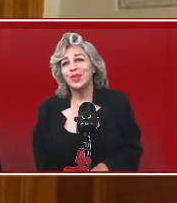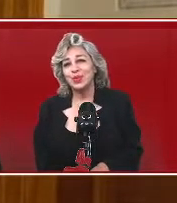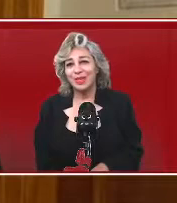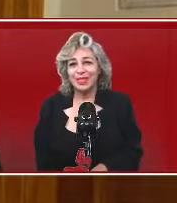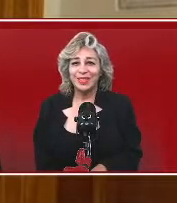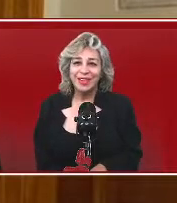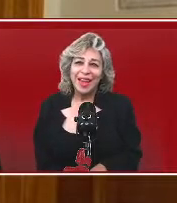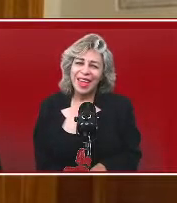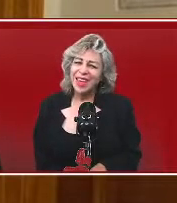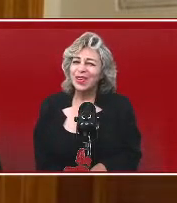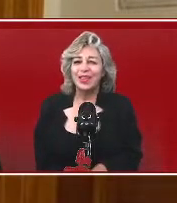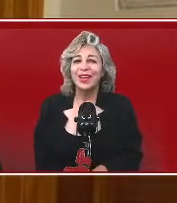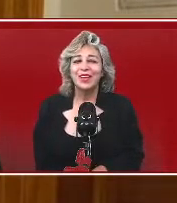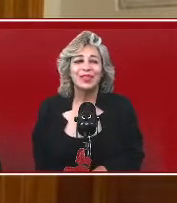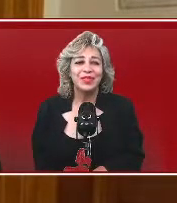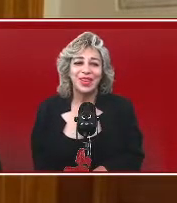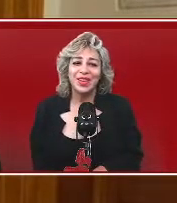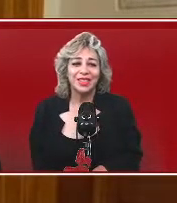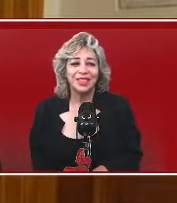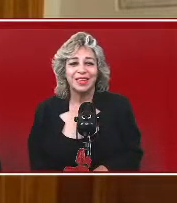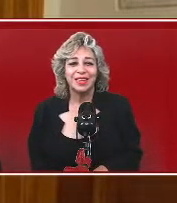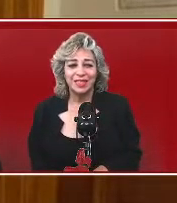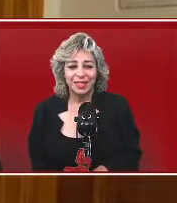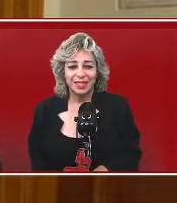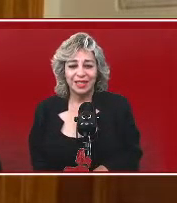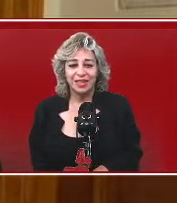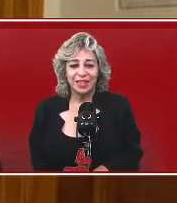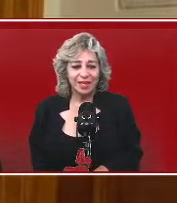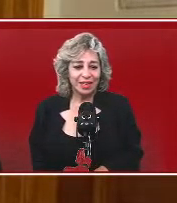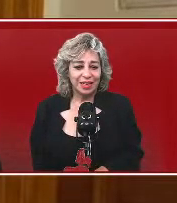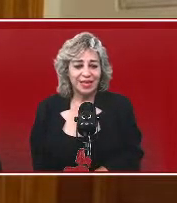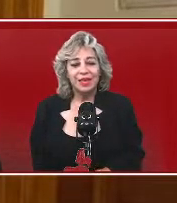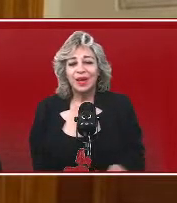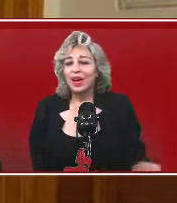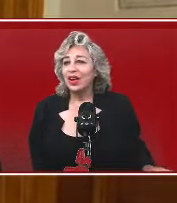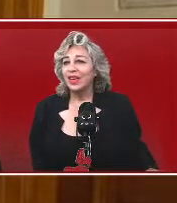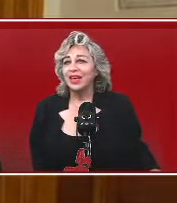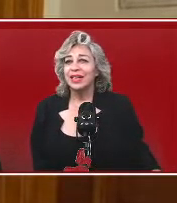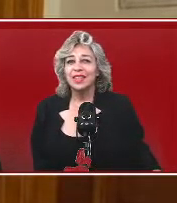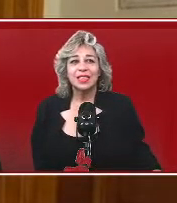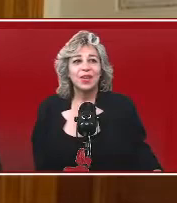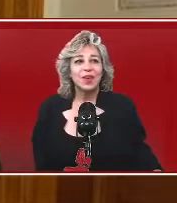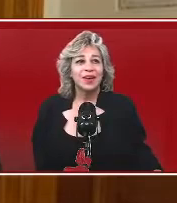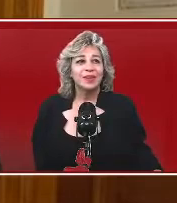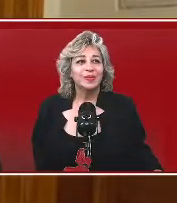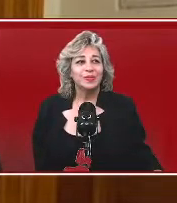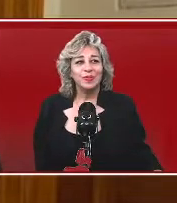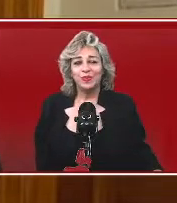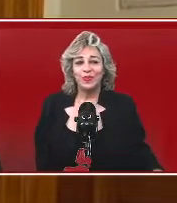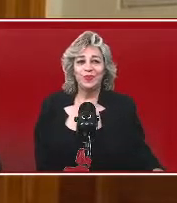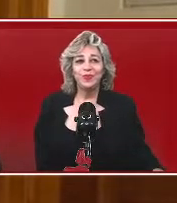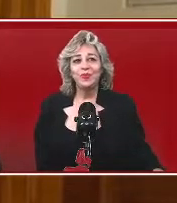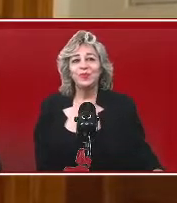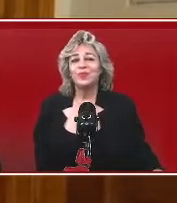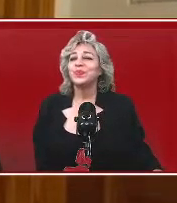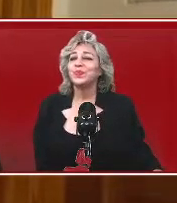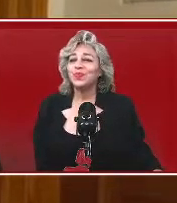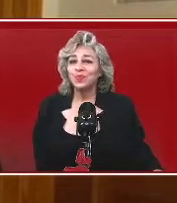good place was to stay and all that. It was very excellent. All right, let's go on.